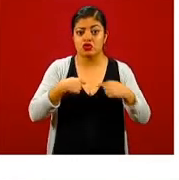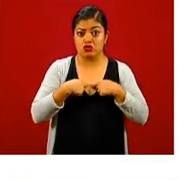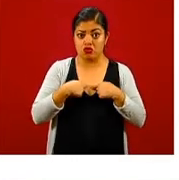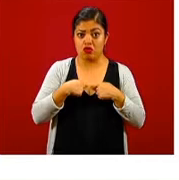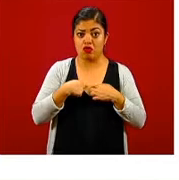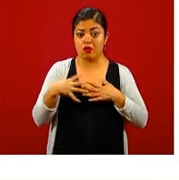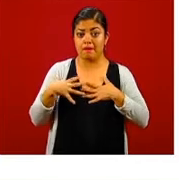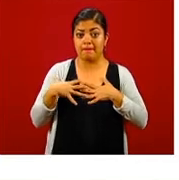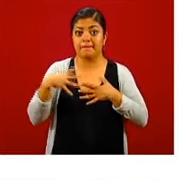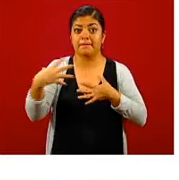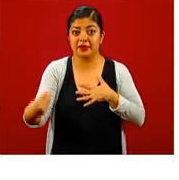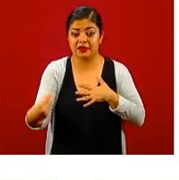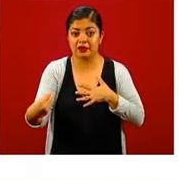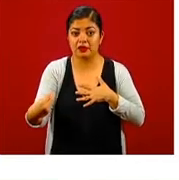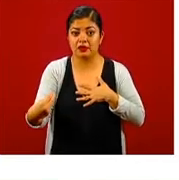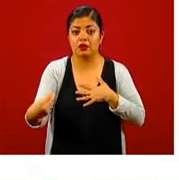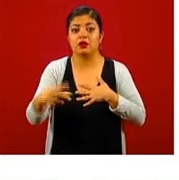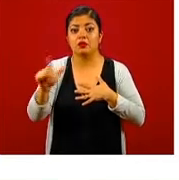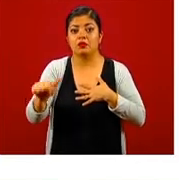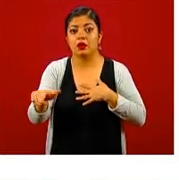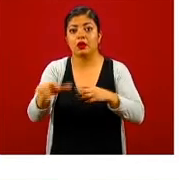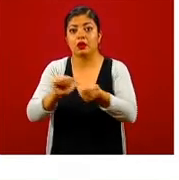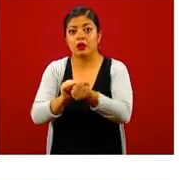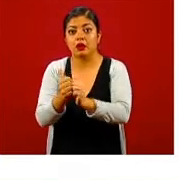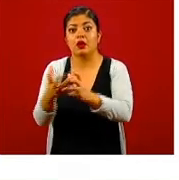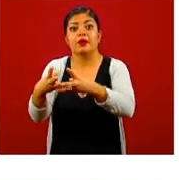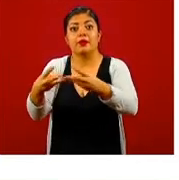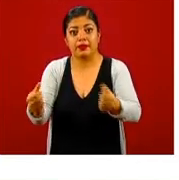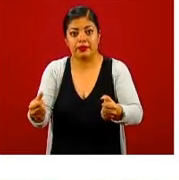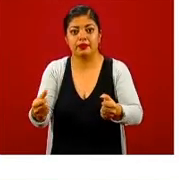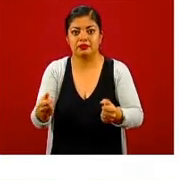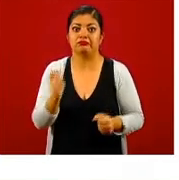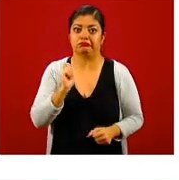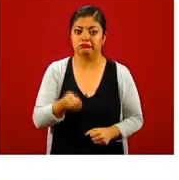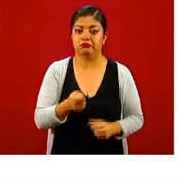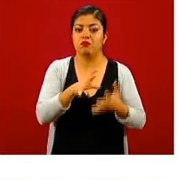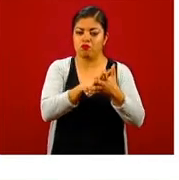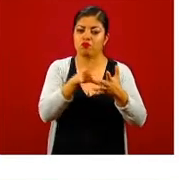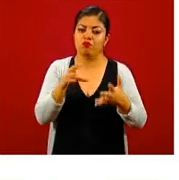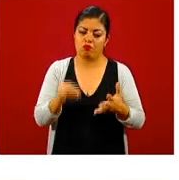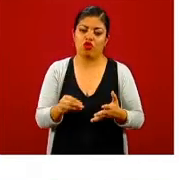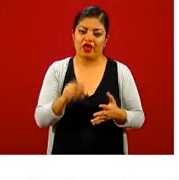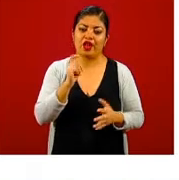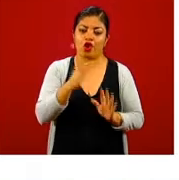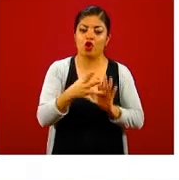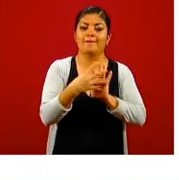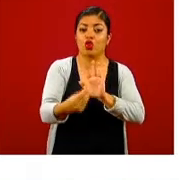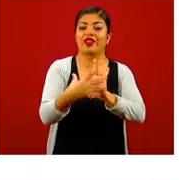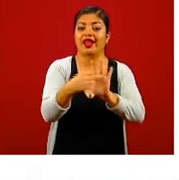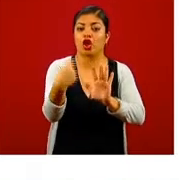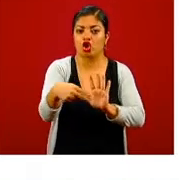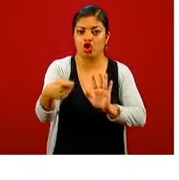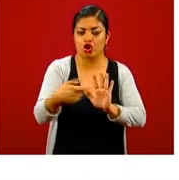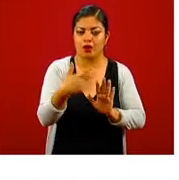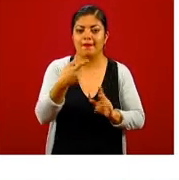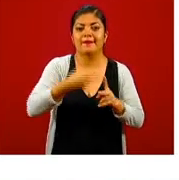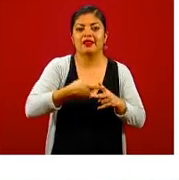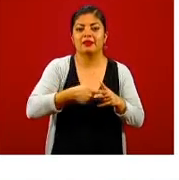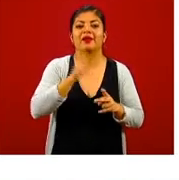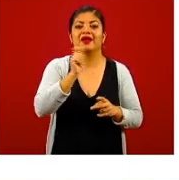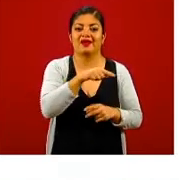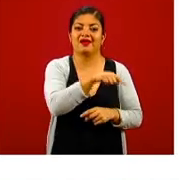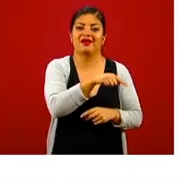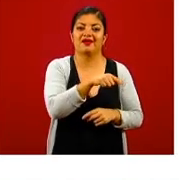is, how possible, what the risk is to recover, what the risk is to get sick. This is a